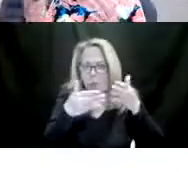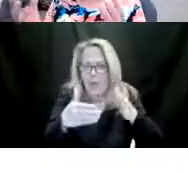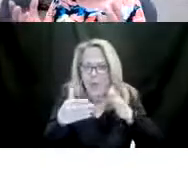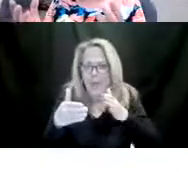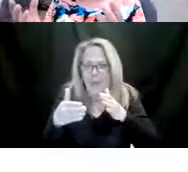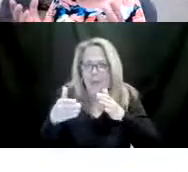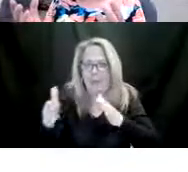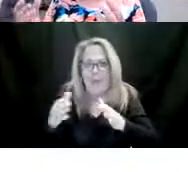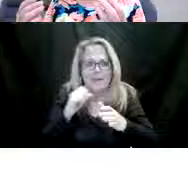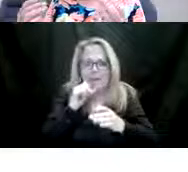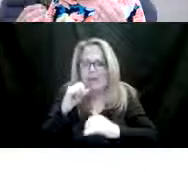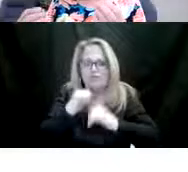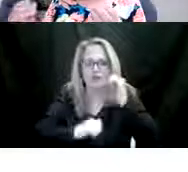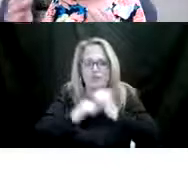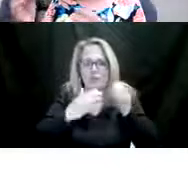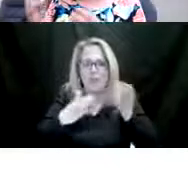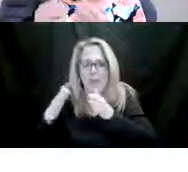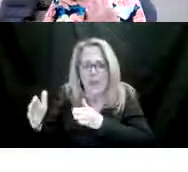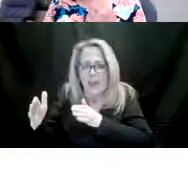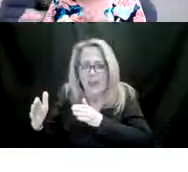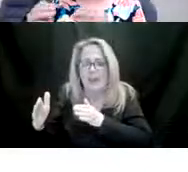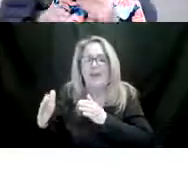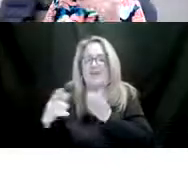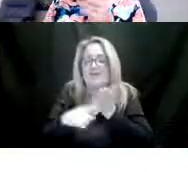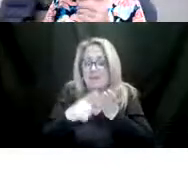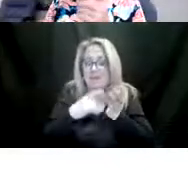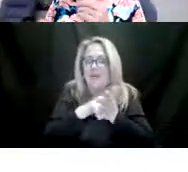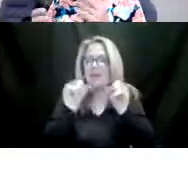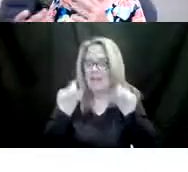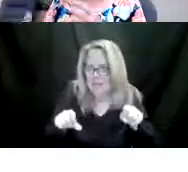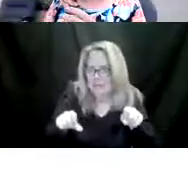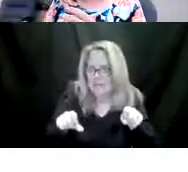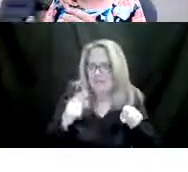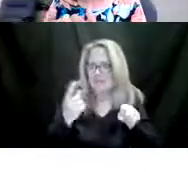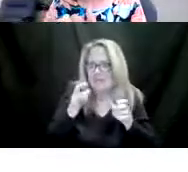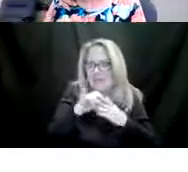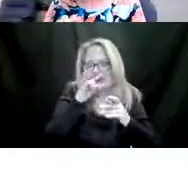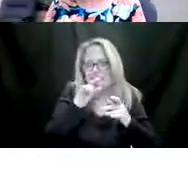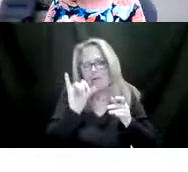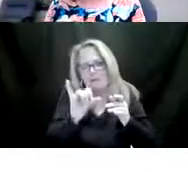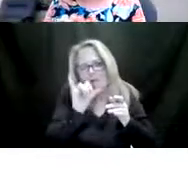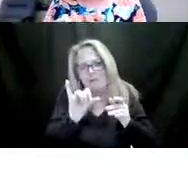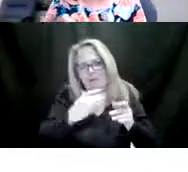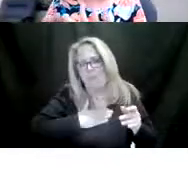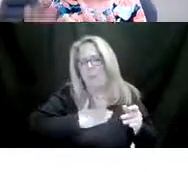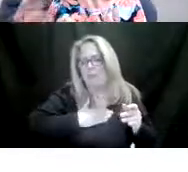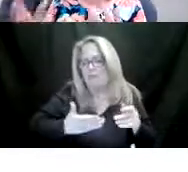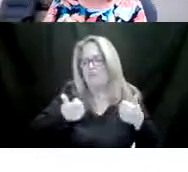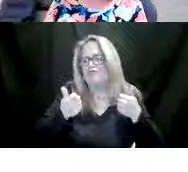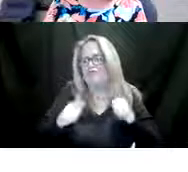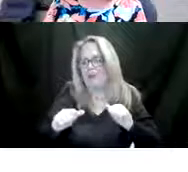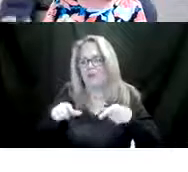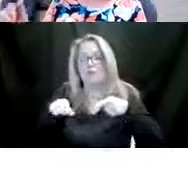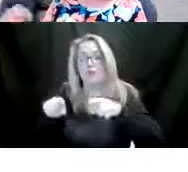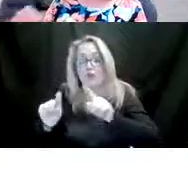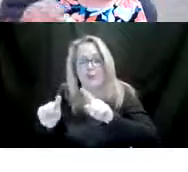a non-structured way, that sometimes that will turn out to be something that kids then will be willing to and will kind of